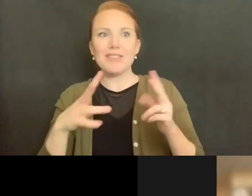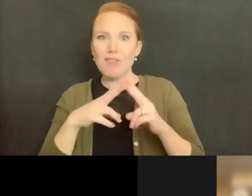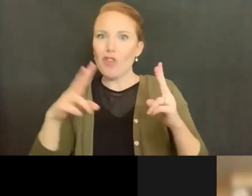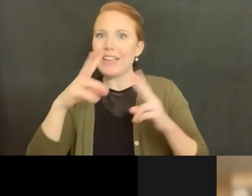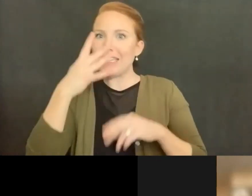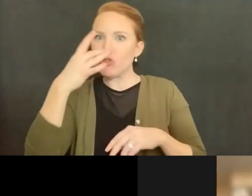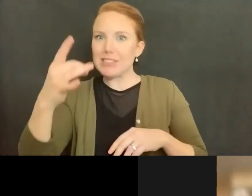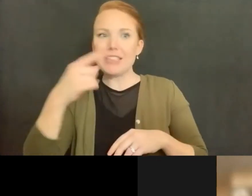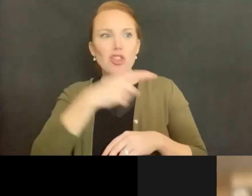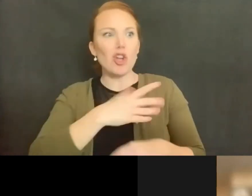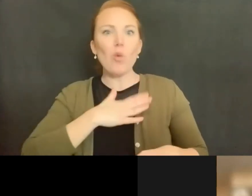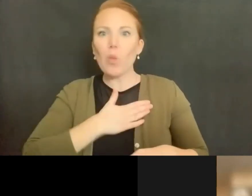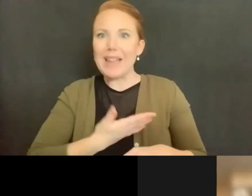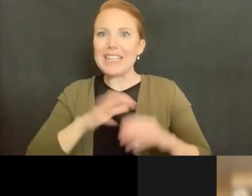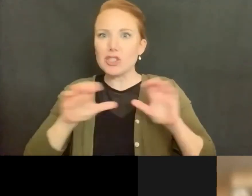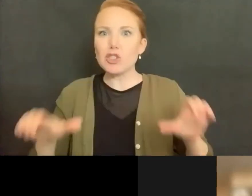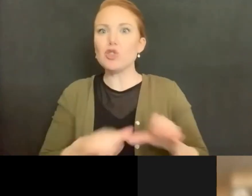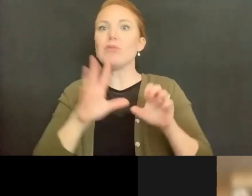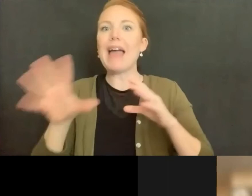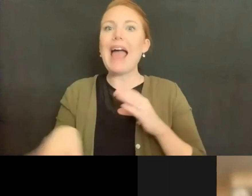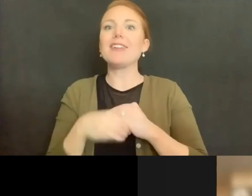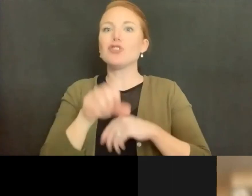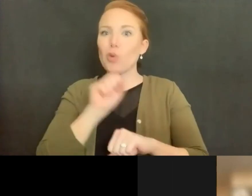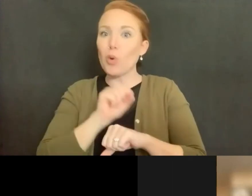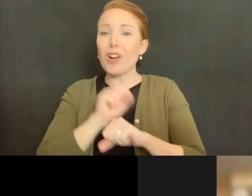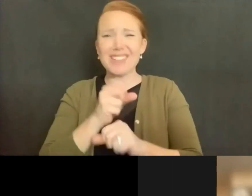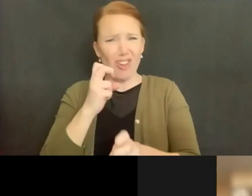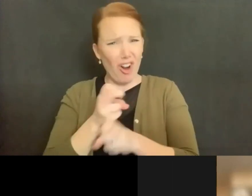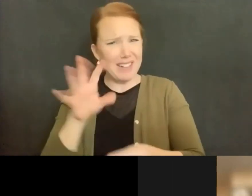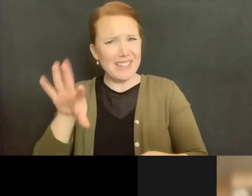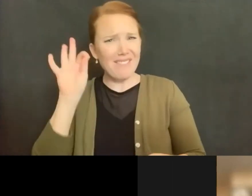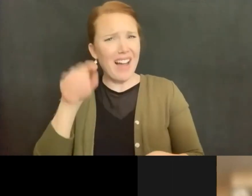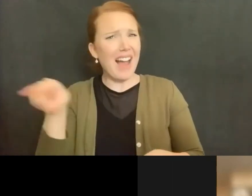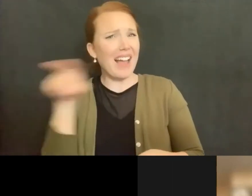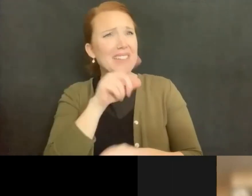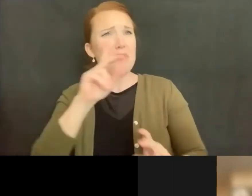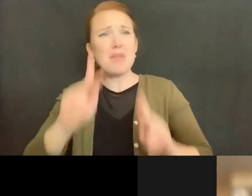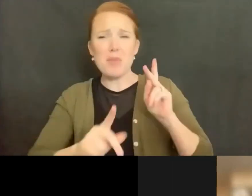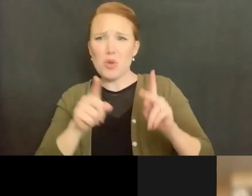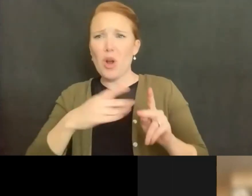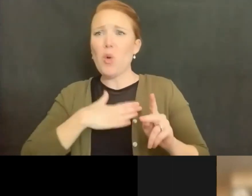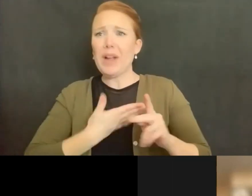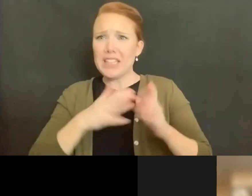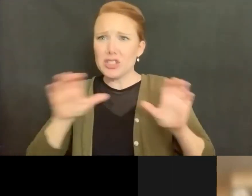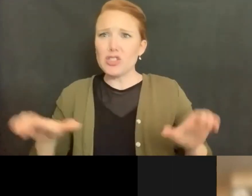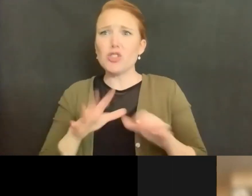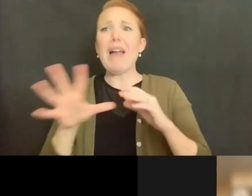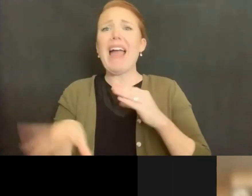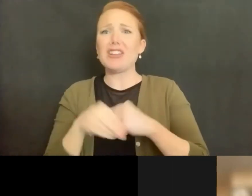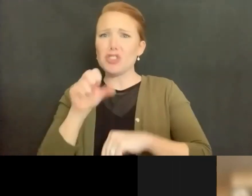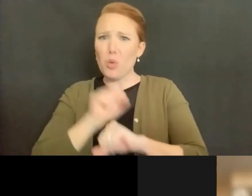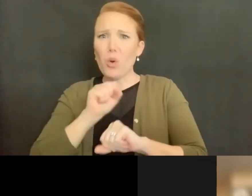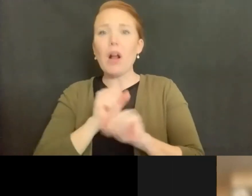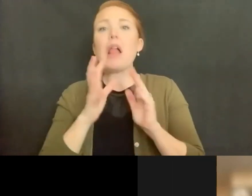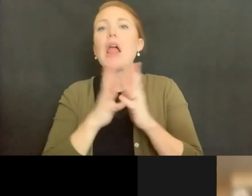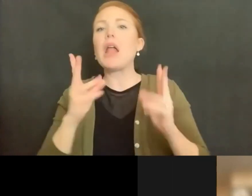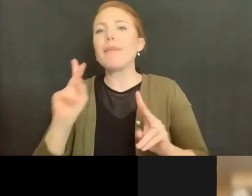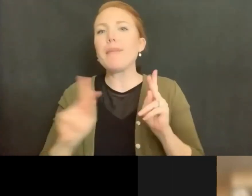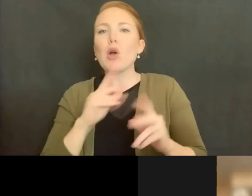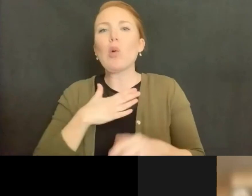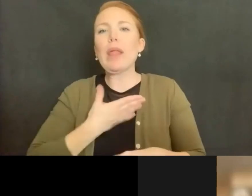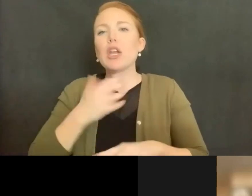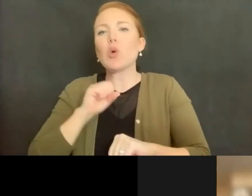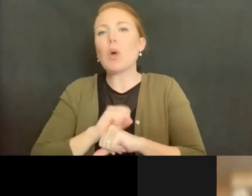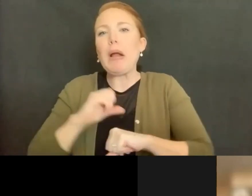and they're willing to do the extra. And it's hard to find people who do extra, right? It's a lot of people will do the minimum, just